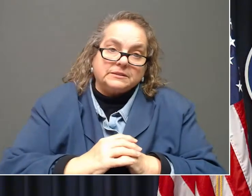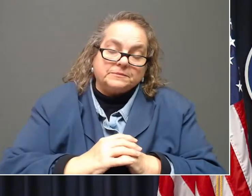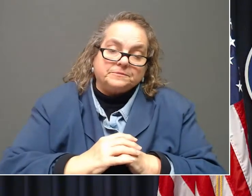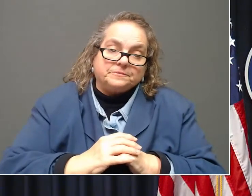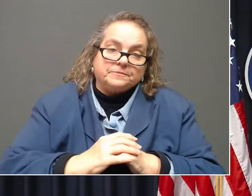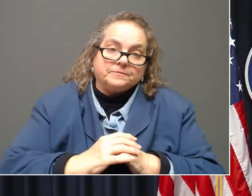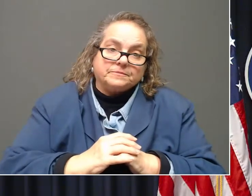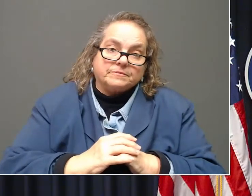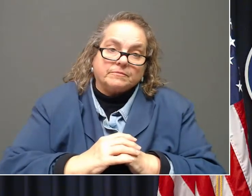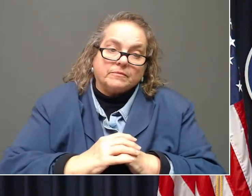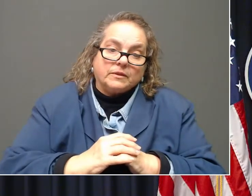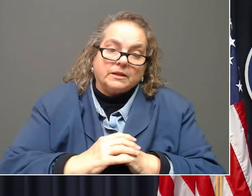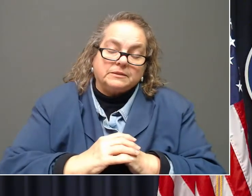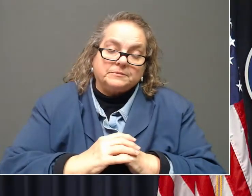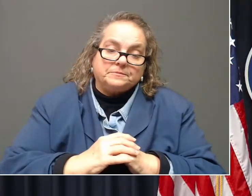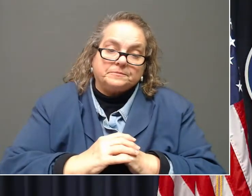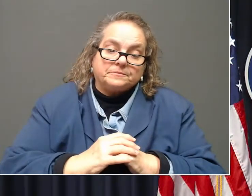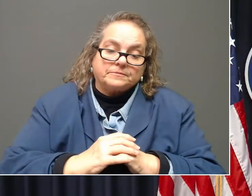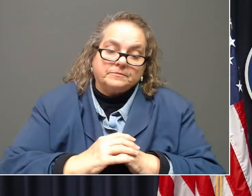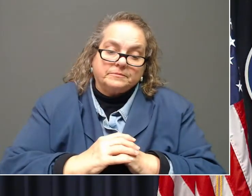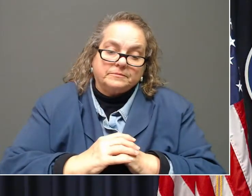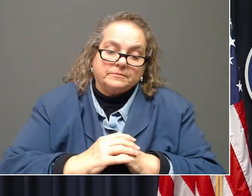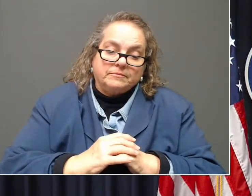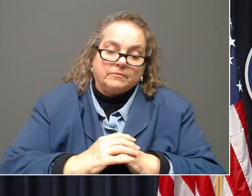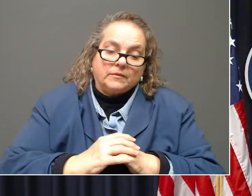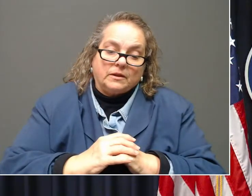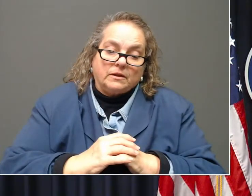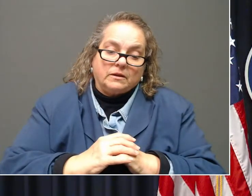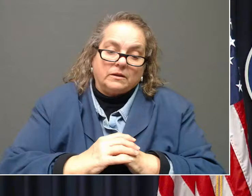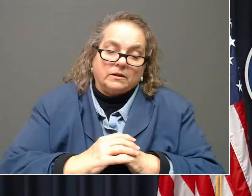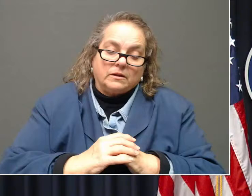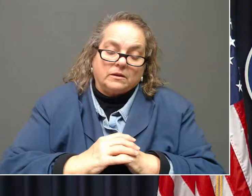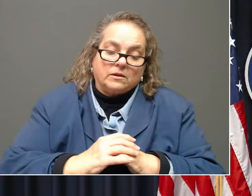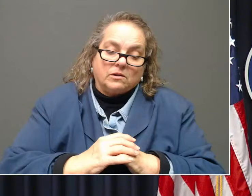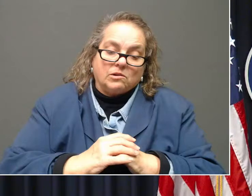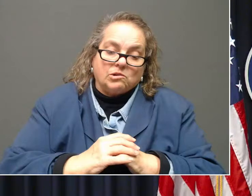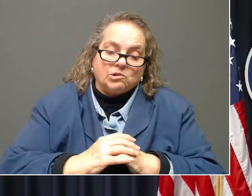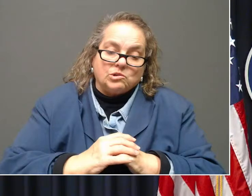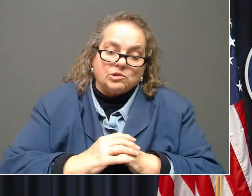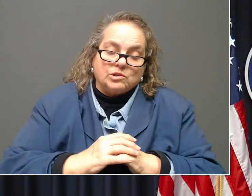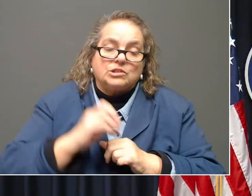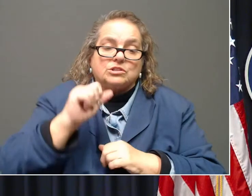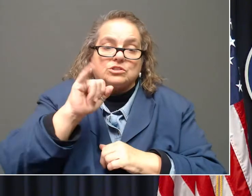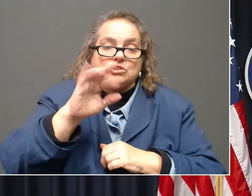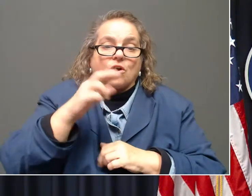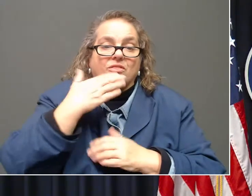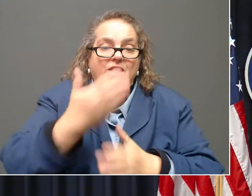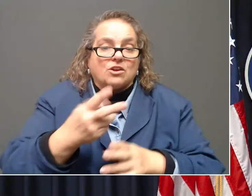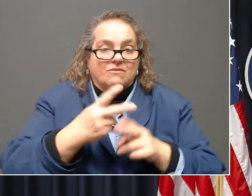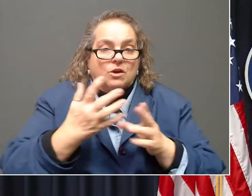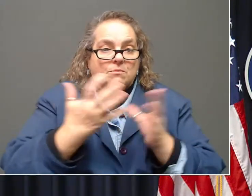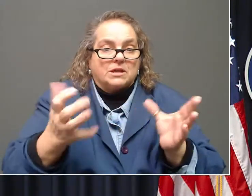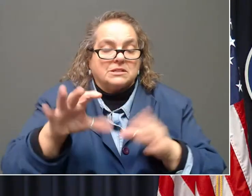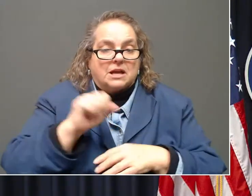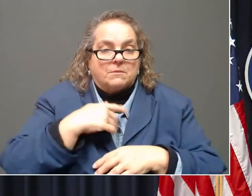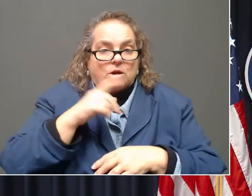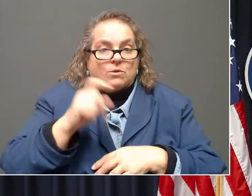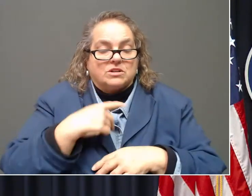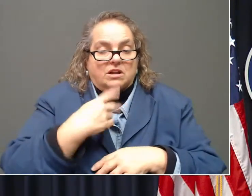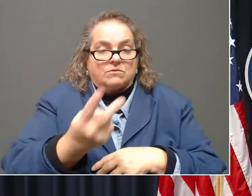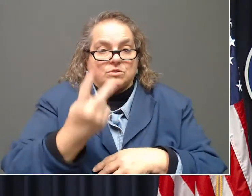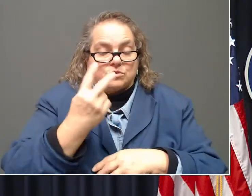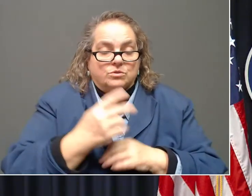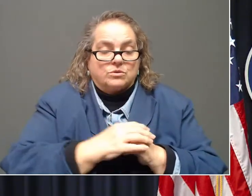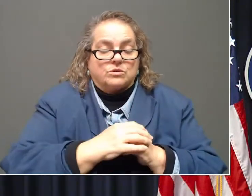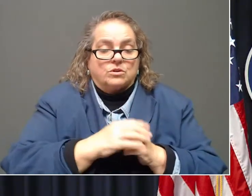the fastest and best way to get there and to reopen schools in a meaningful way is to vaccinate educators. And we're seeing other states like